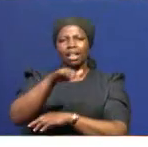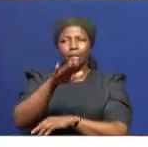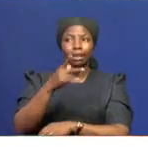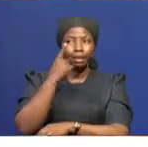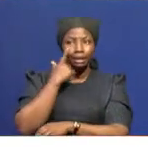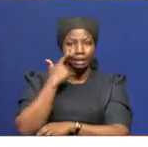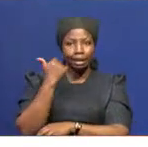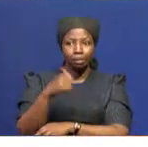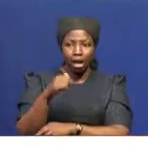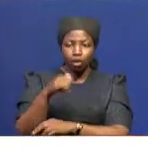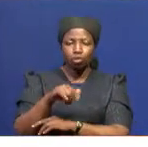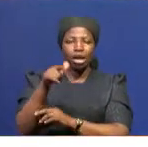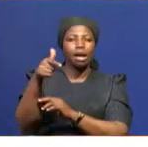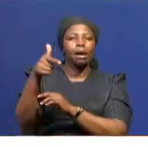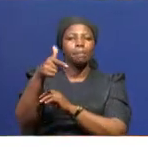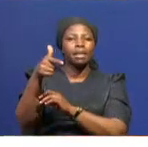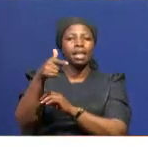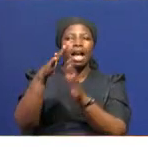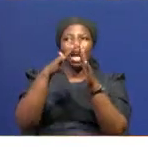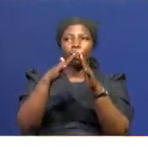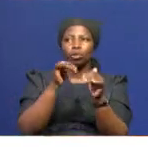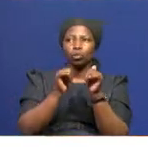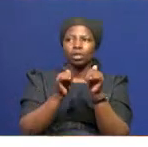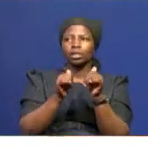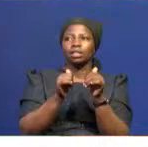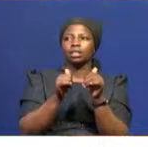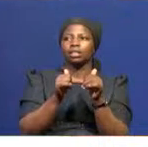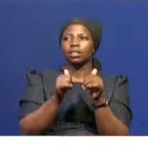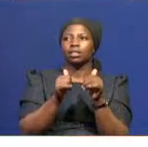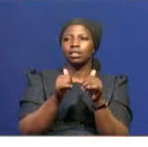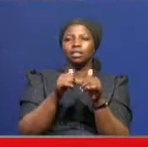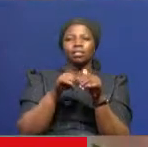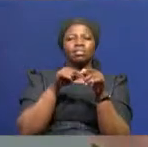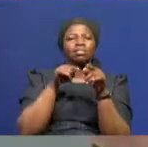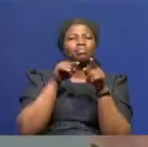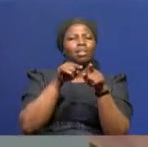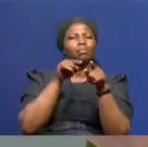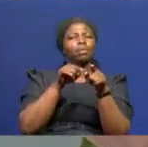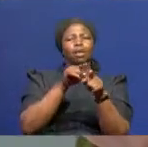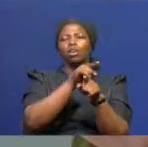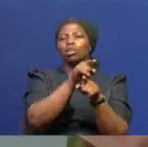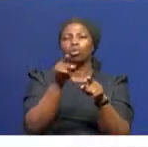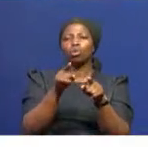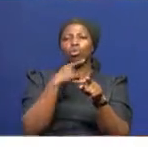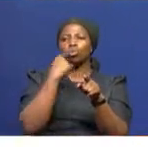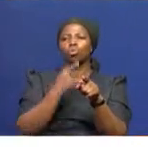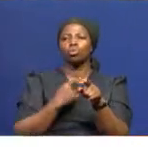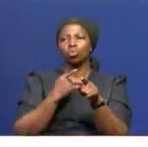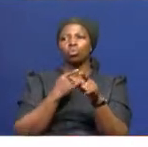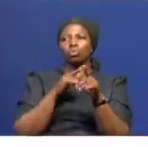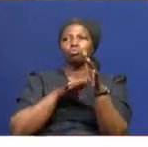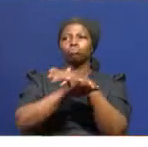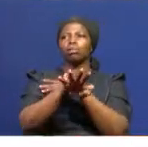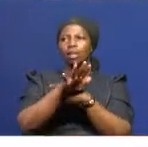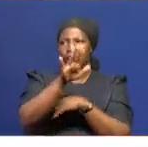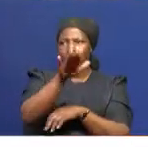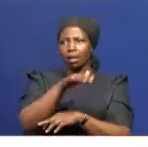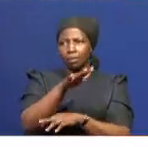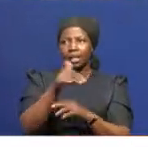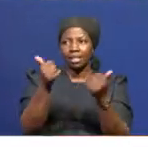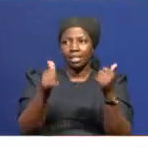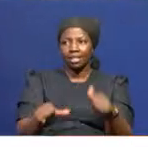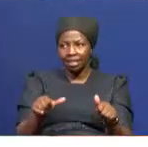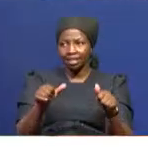a media house that calls out all those who invaded parliament. In any civilized society in the world,